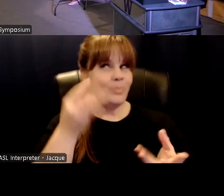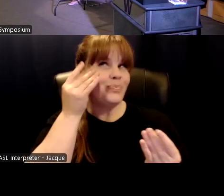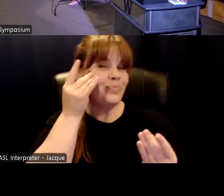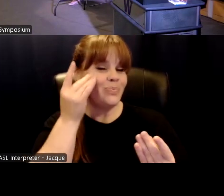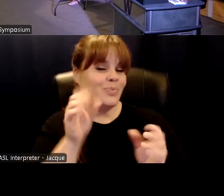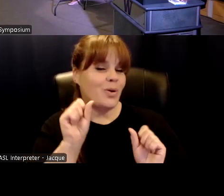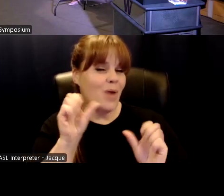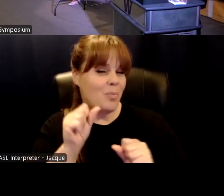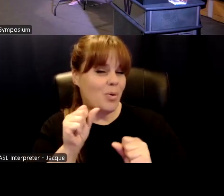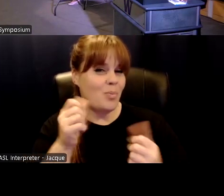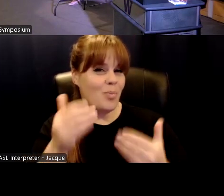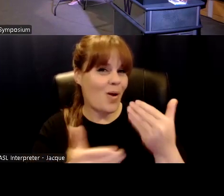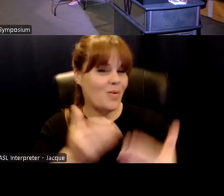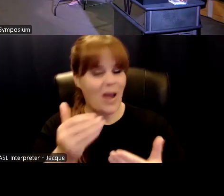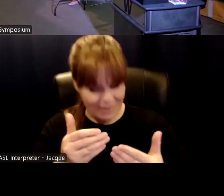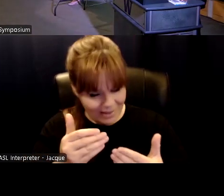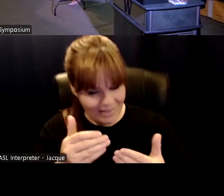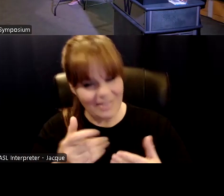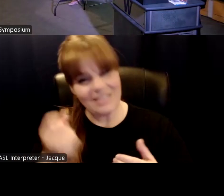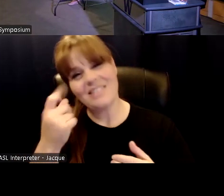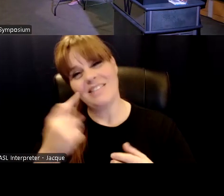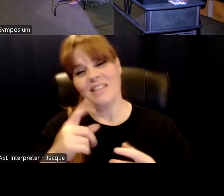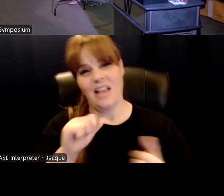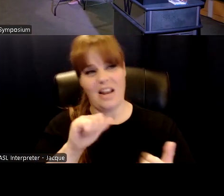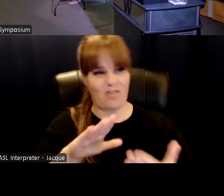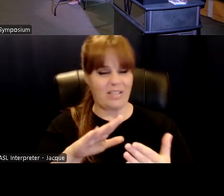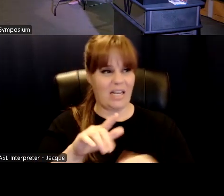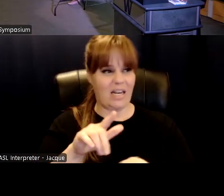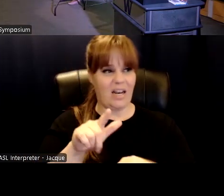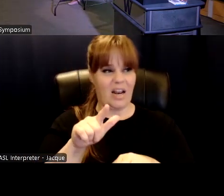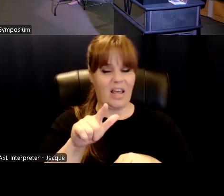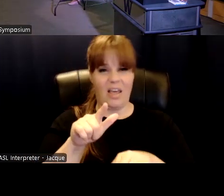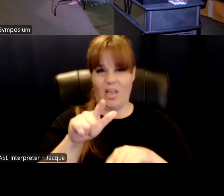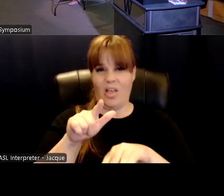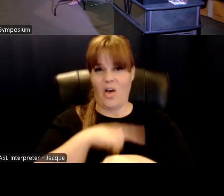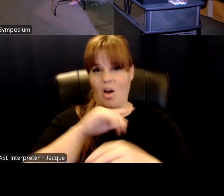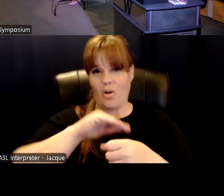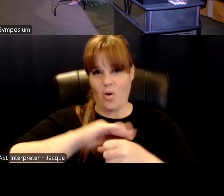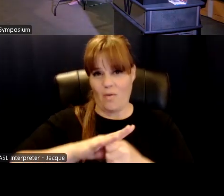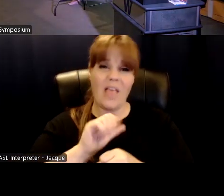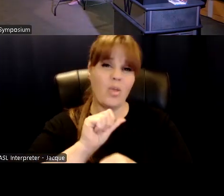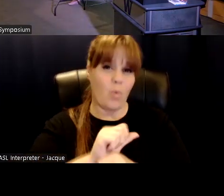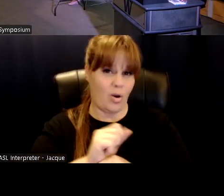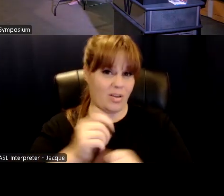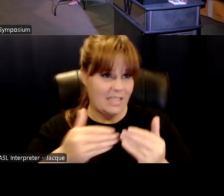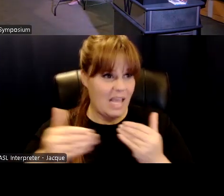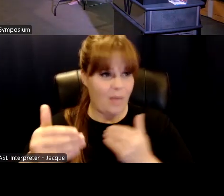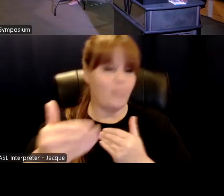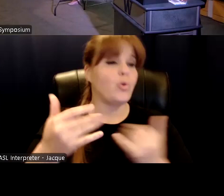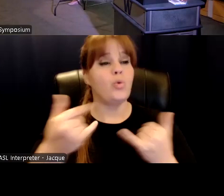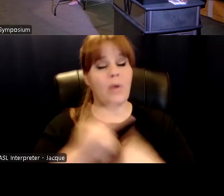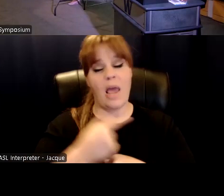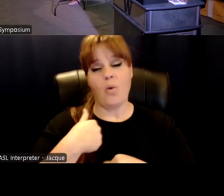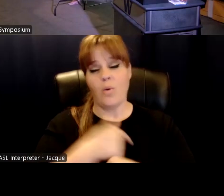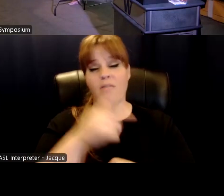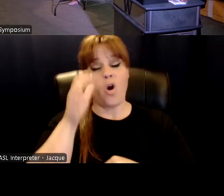we've made in understanding and addressing long COVID, as well as the work that lies ahead. Today, we've heard from